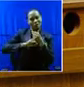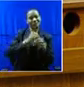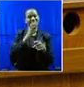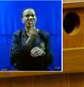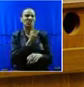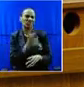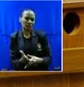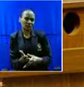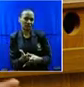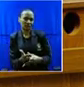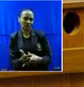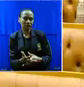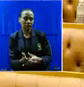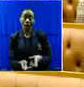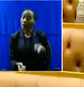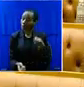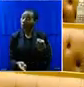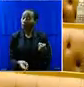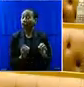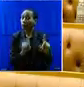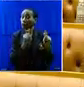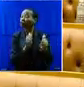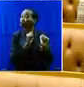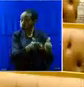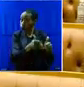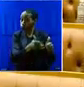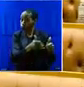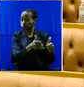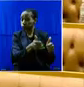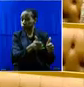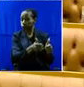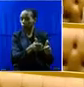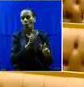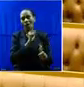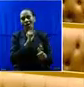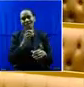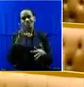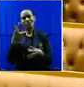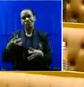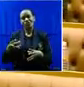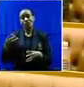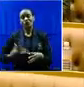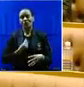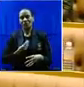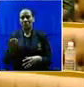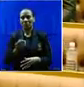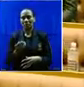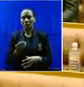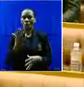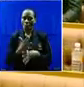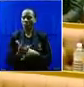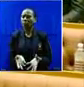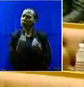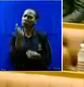COVID. This is a great opportunity for young people. And having met a number of